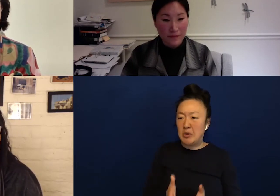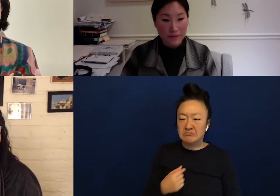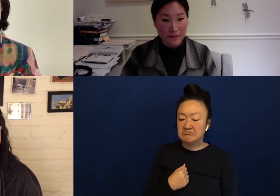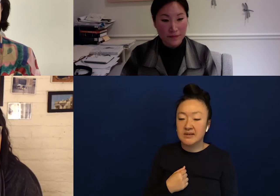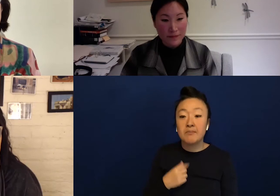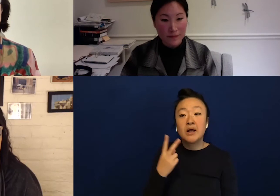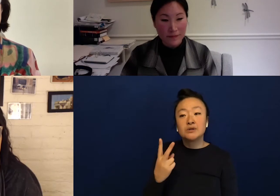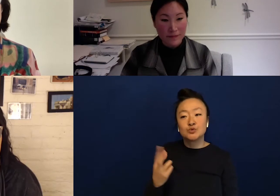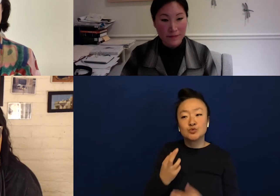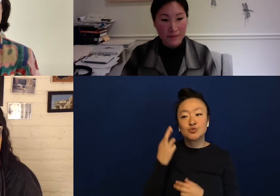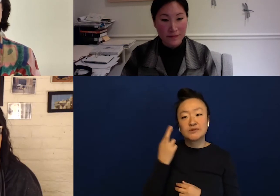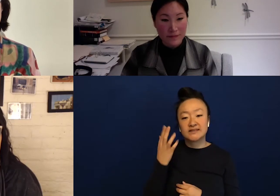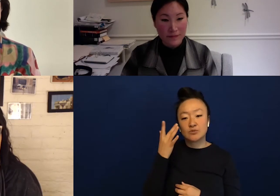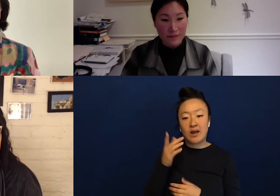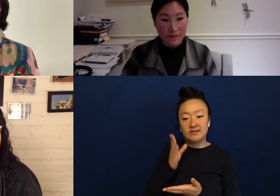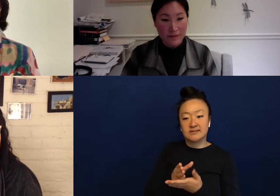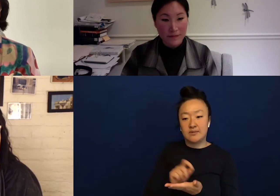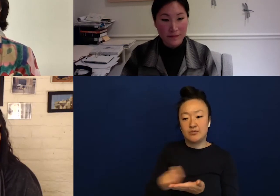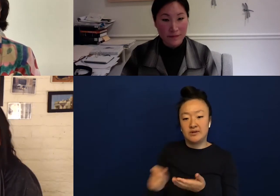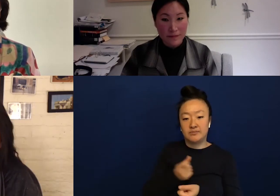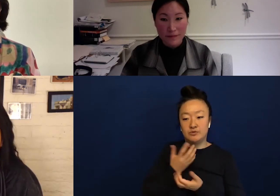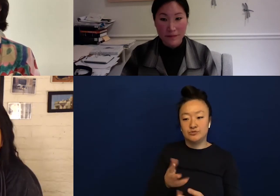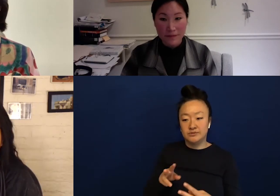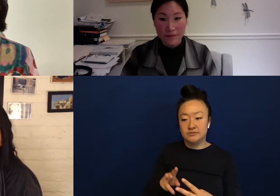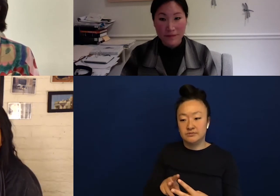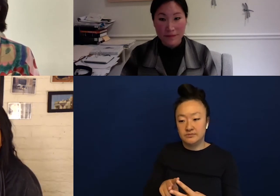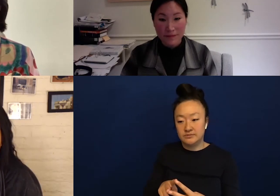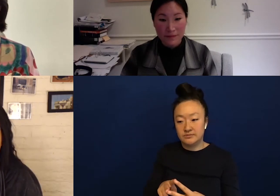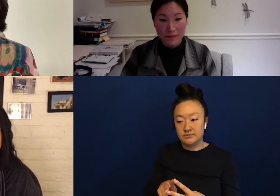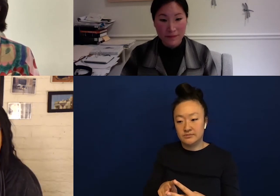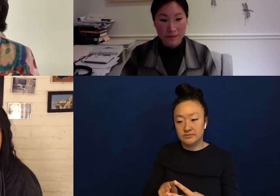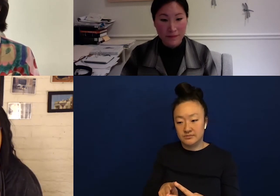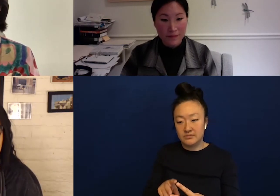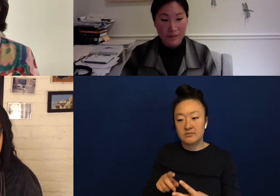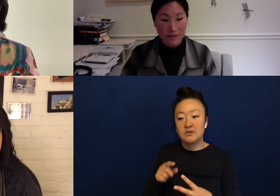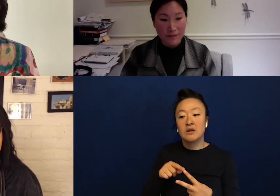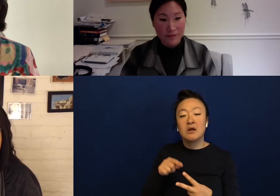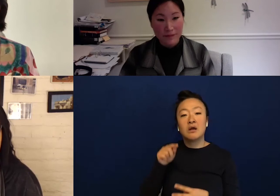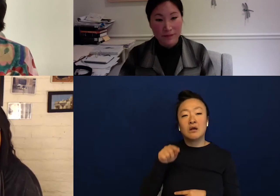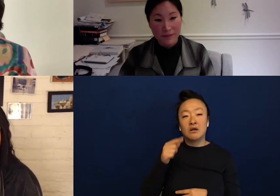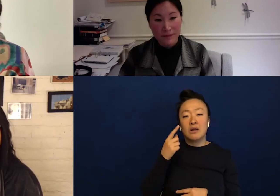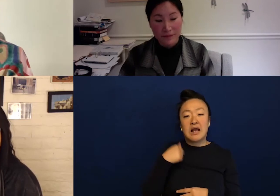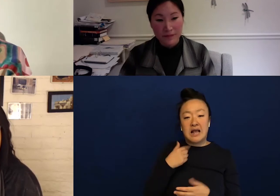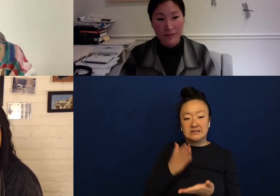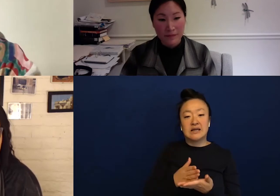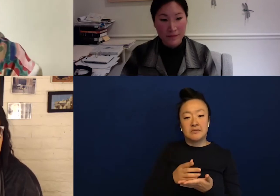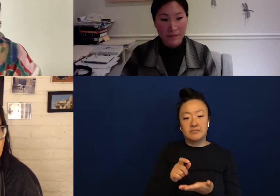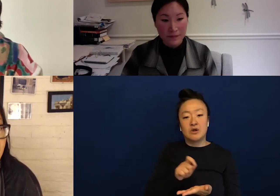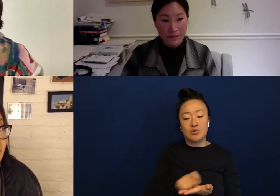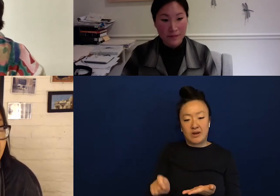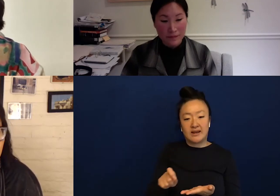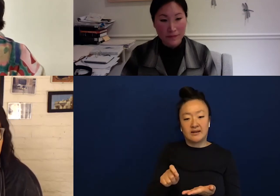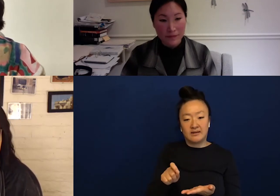One, I I started maybe because I stopped writing regularly to sort of keep the